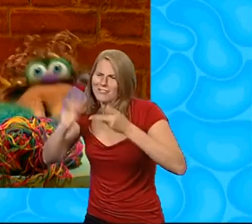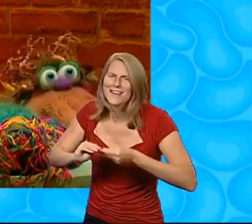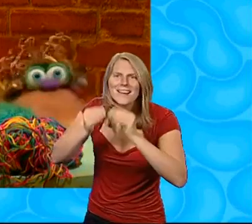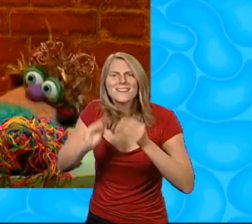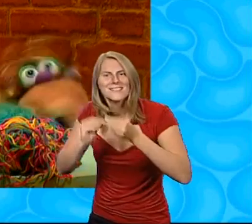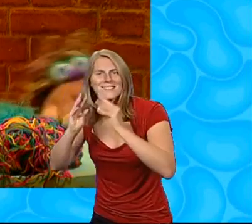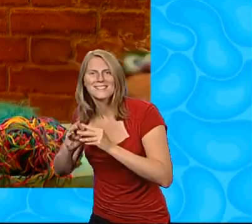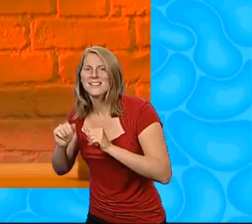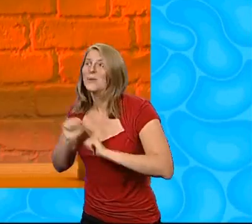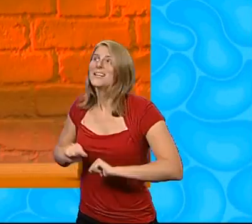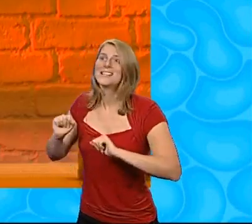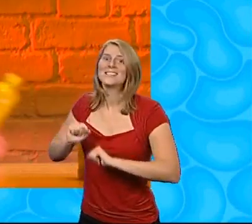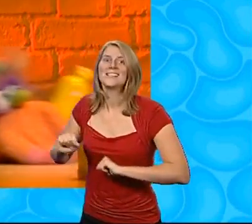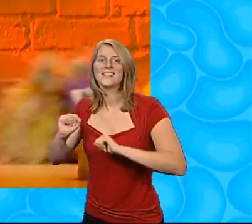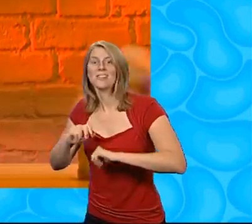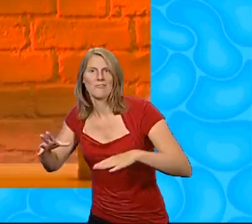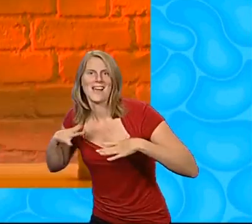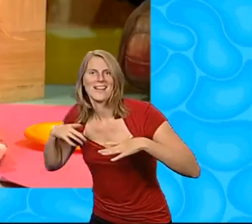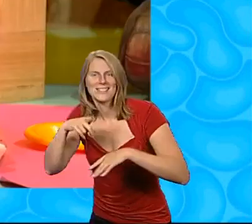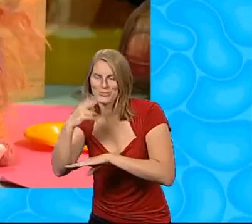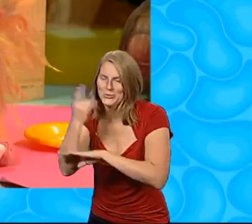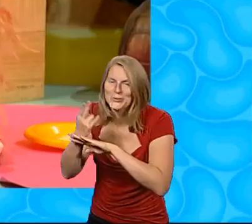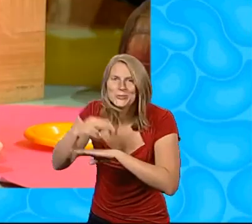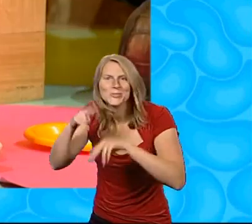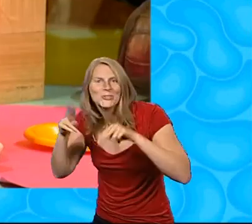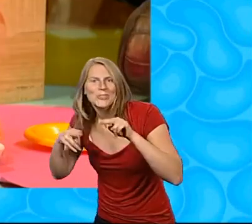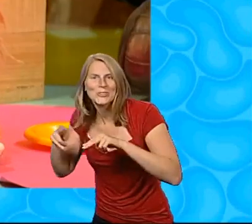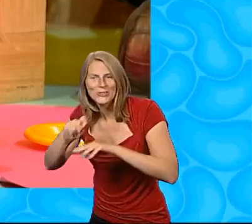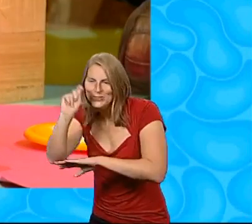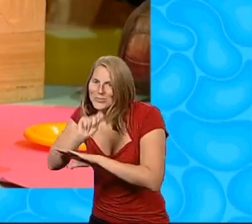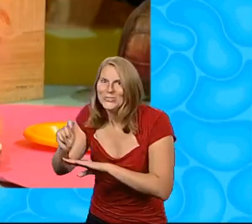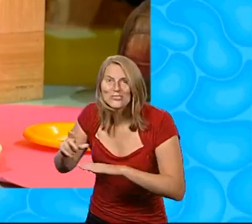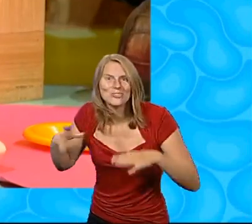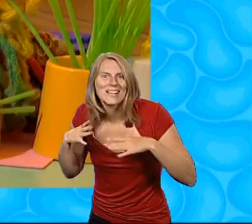keep creating, waiting. Ready to doodle-doo.